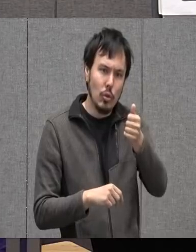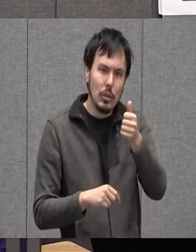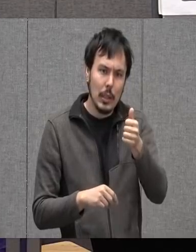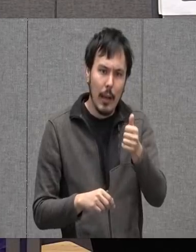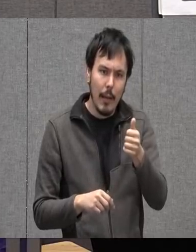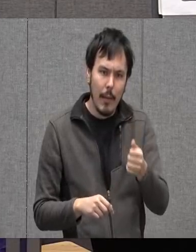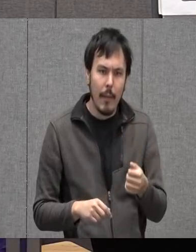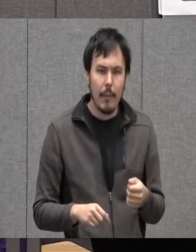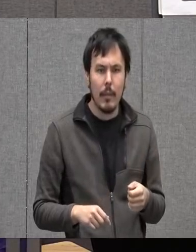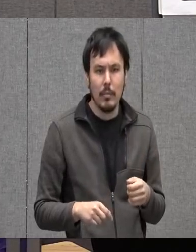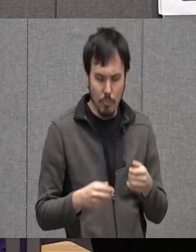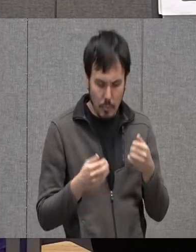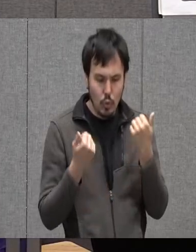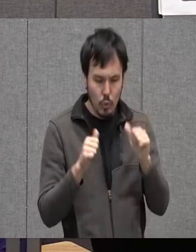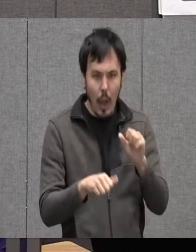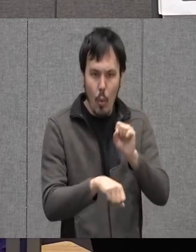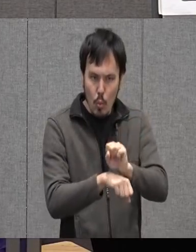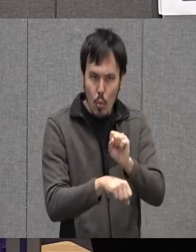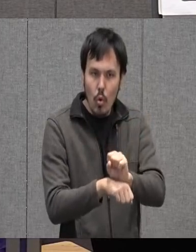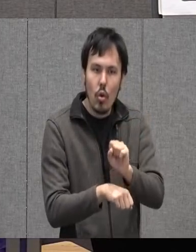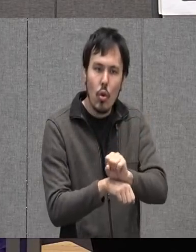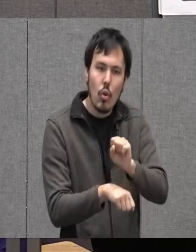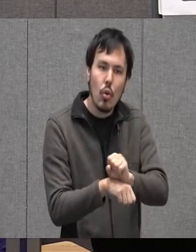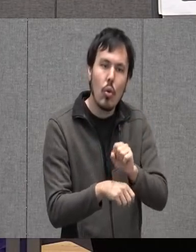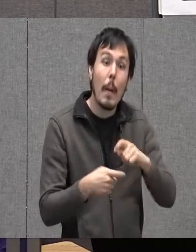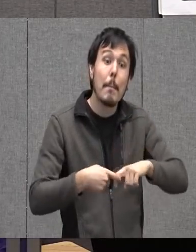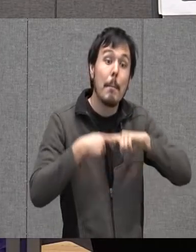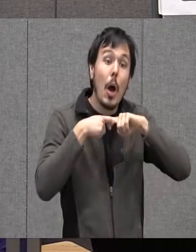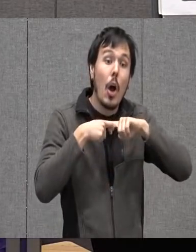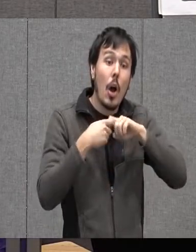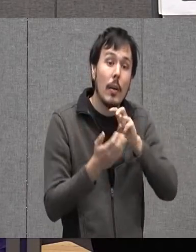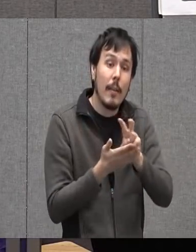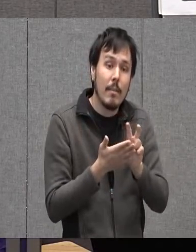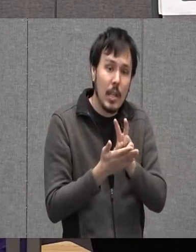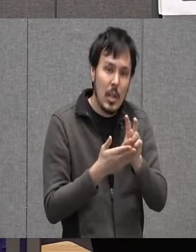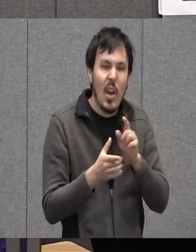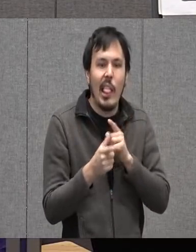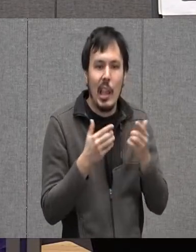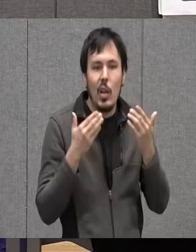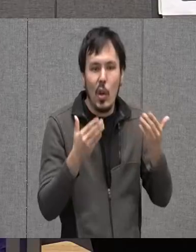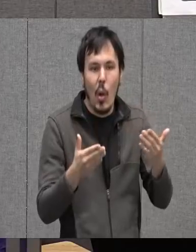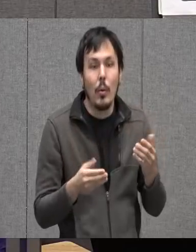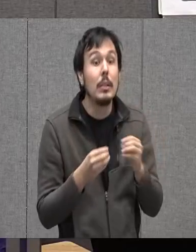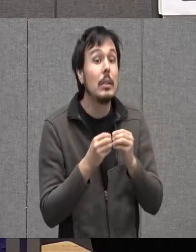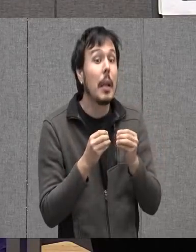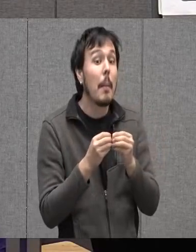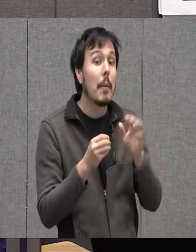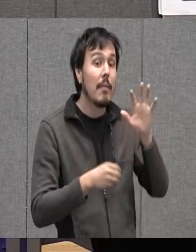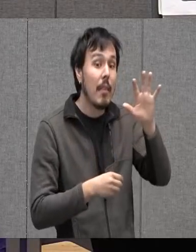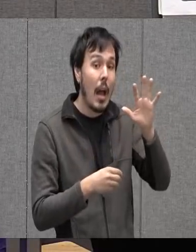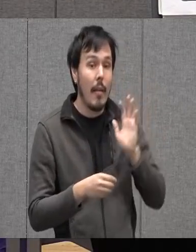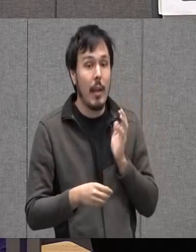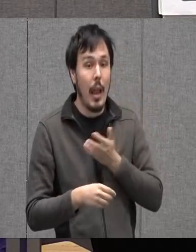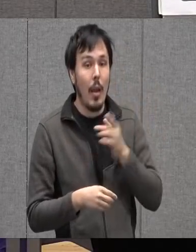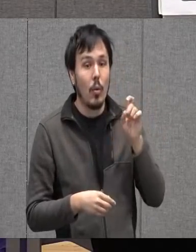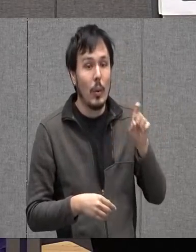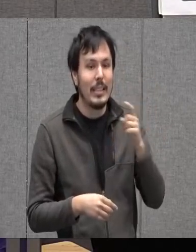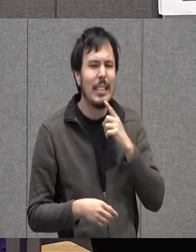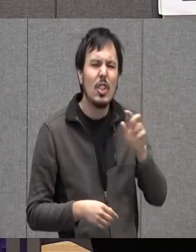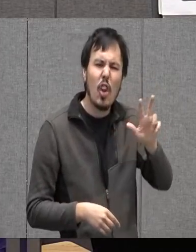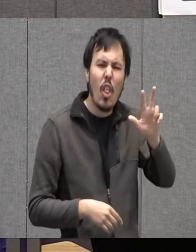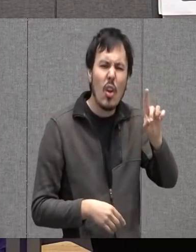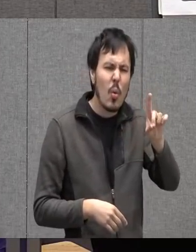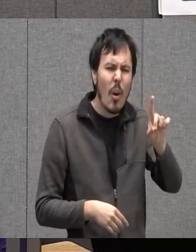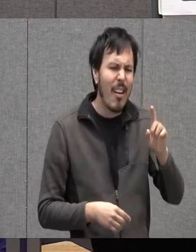go ahead and watch and think about that. So number 5 says, about where would 31 be?